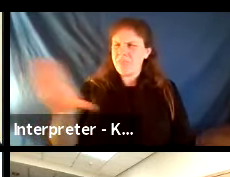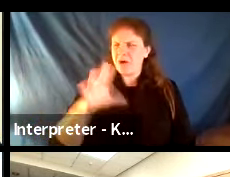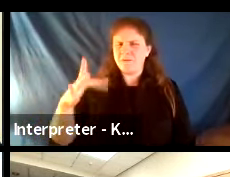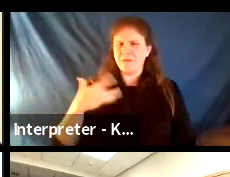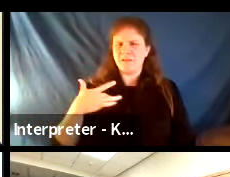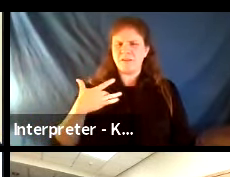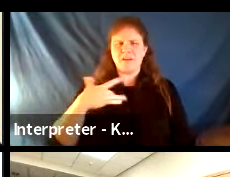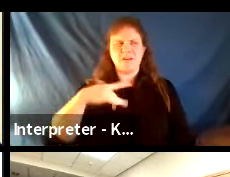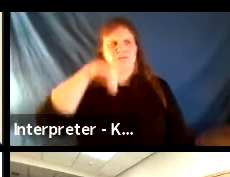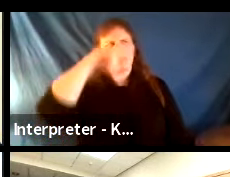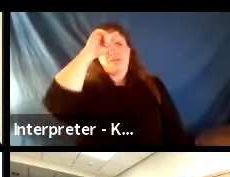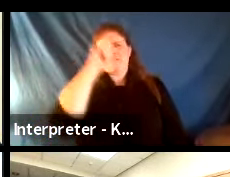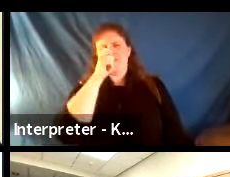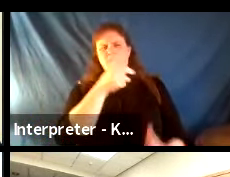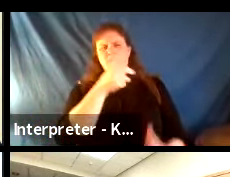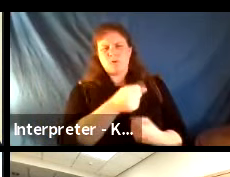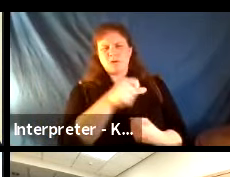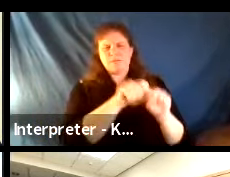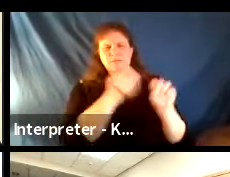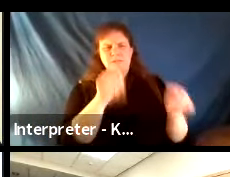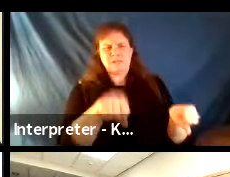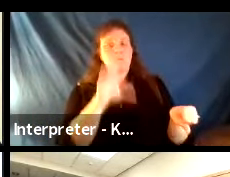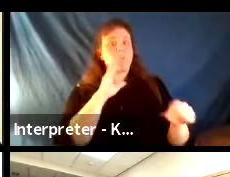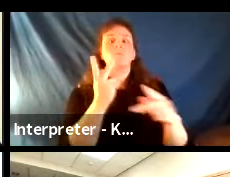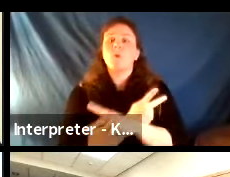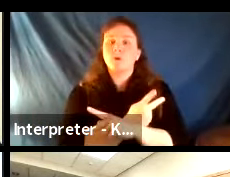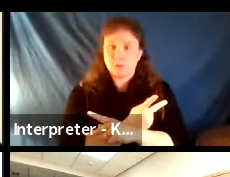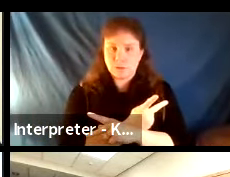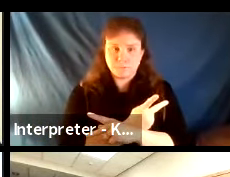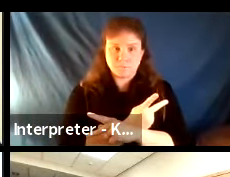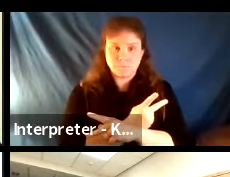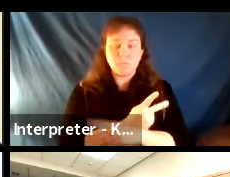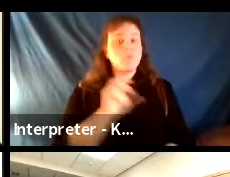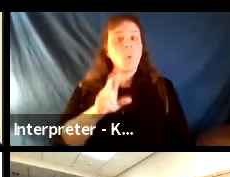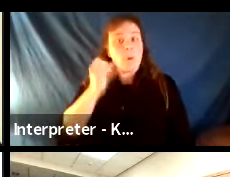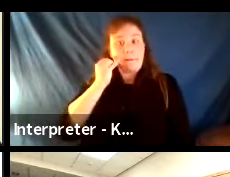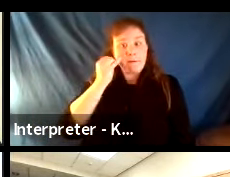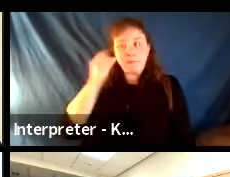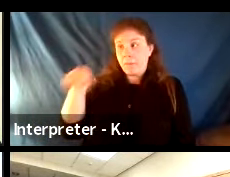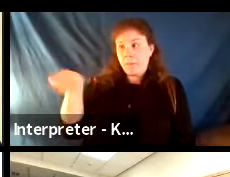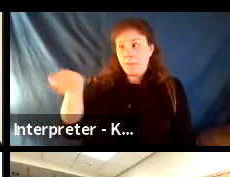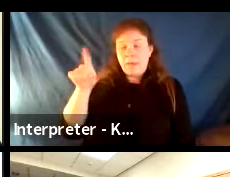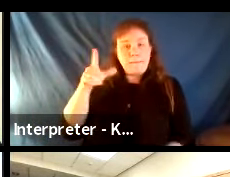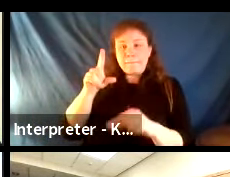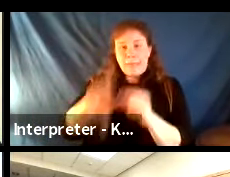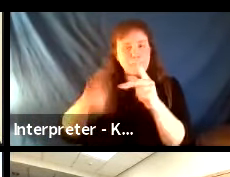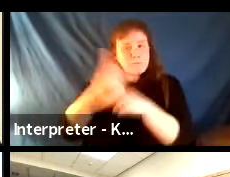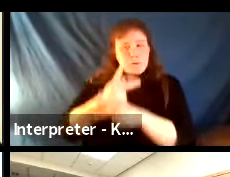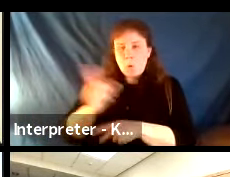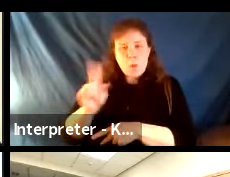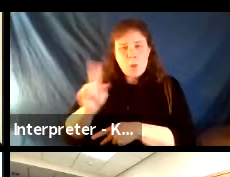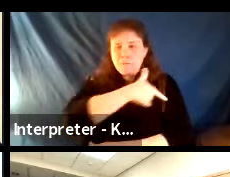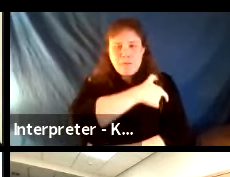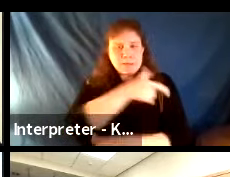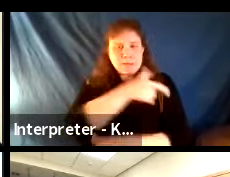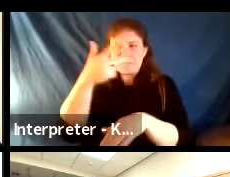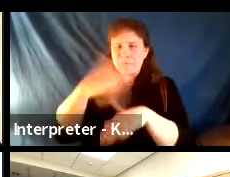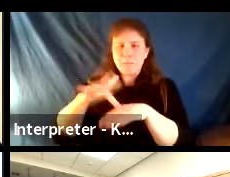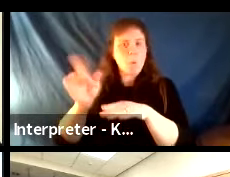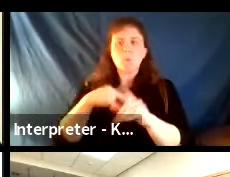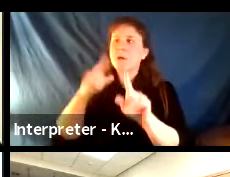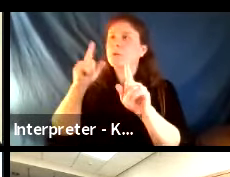system. Or if they aren't able to find out where the vaccine distribution sites are, if any of these other concerns do come to